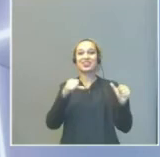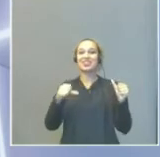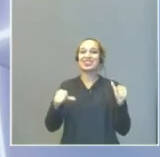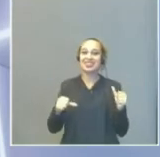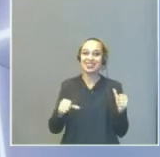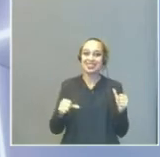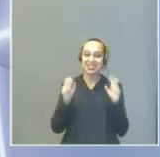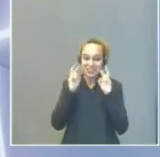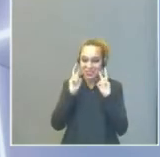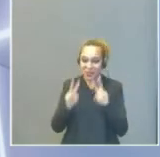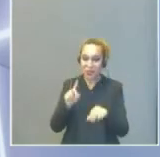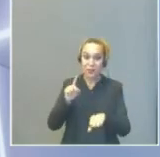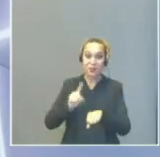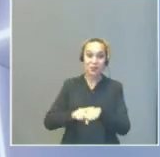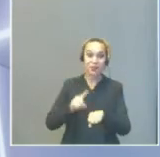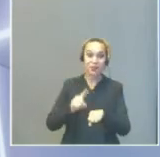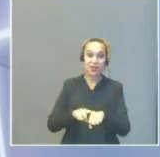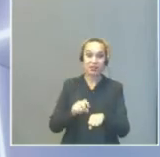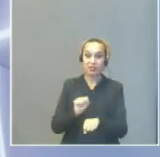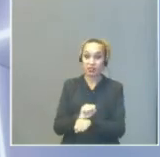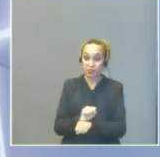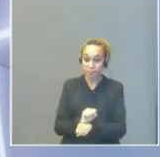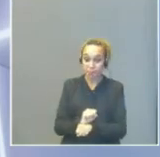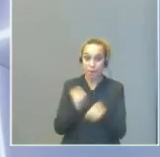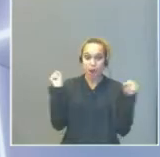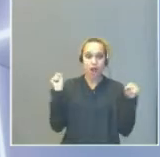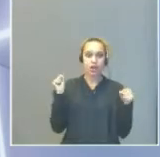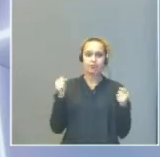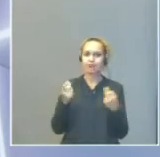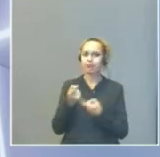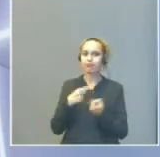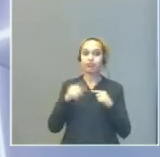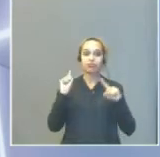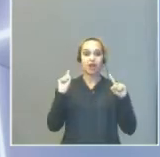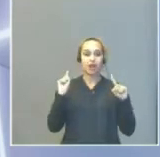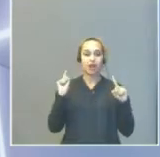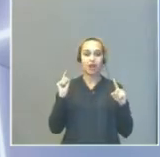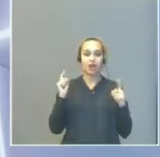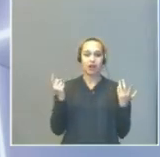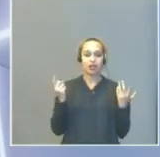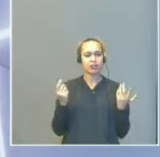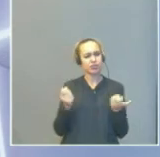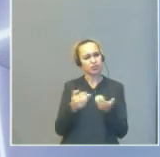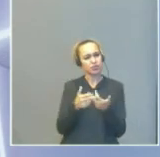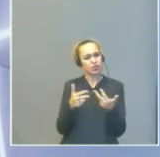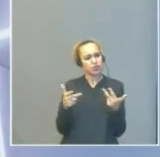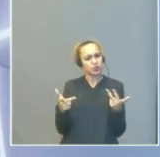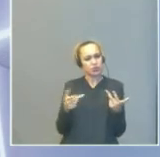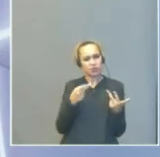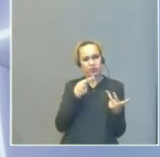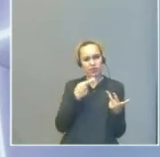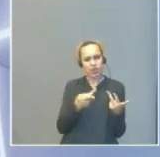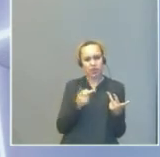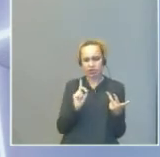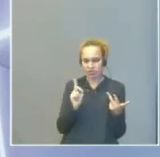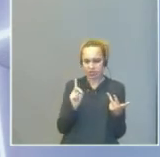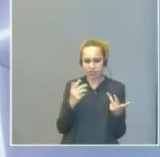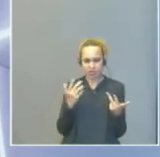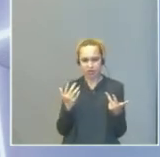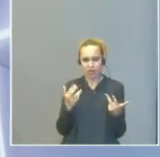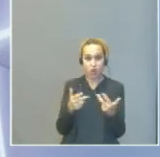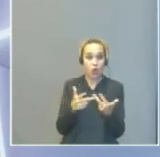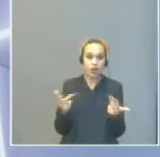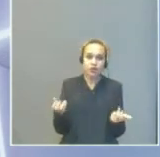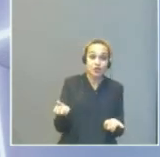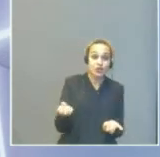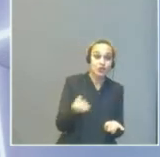thrives, where things that are unsaid, things that are so new, so unprecedented can